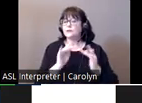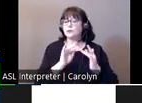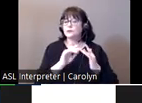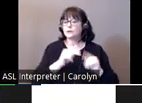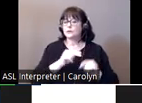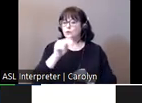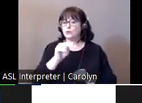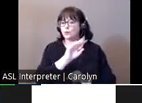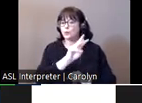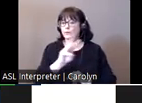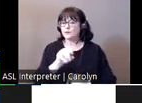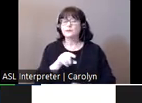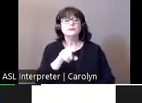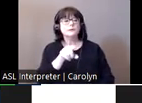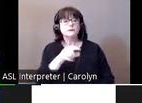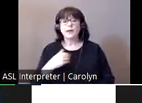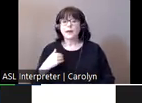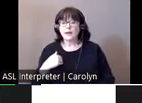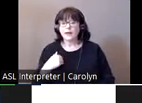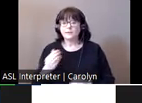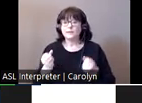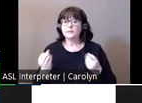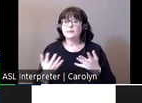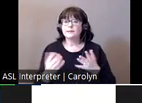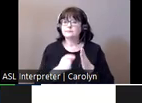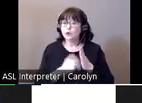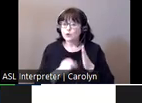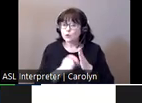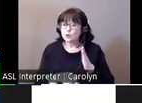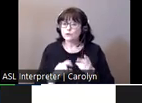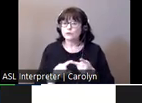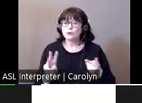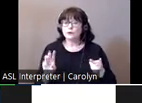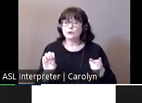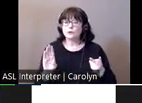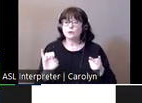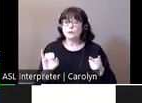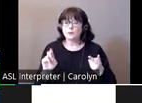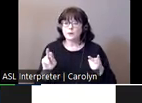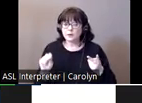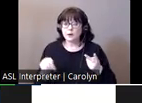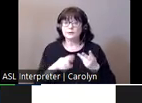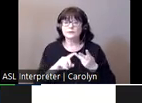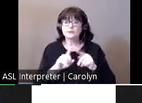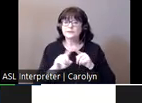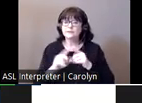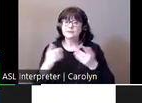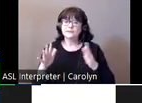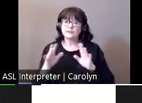And they have a number of, as I mentioned before, different articles, webinars, recorded sessions around micro-credentials, among many other